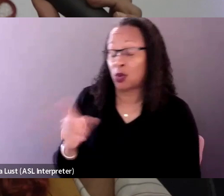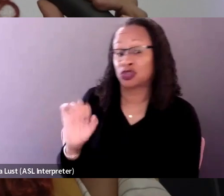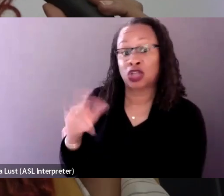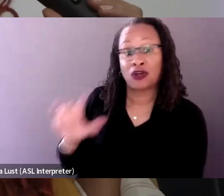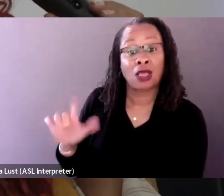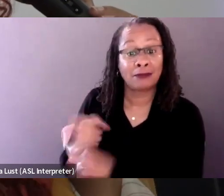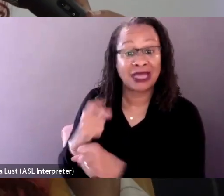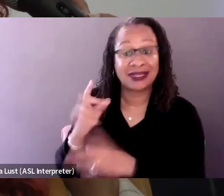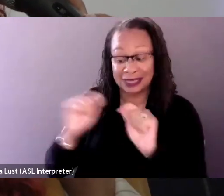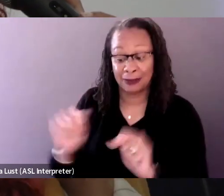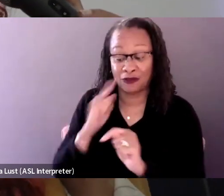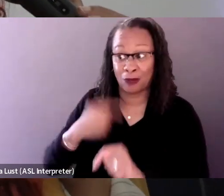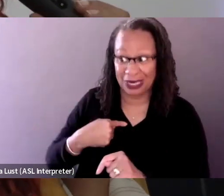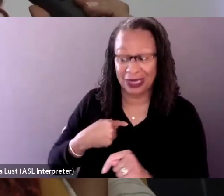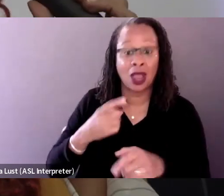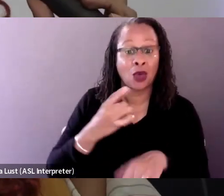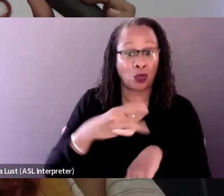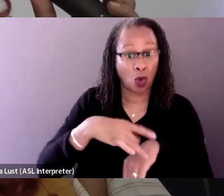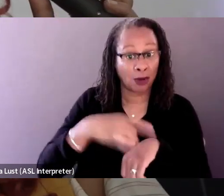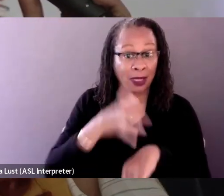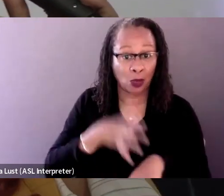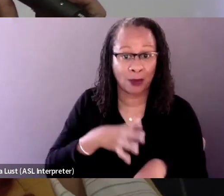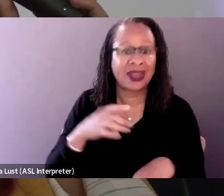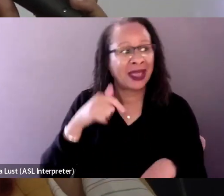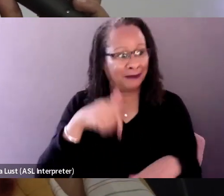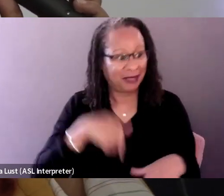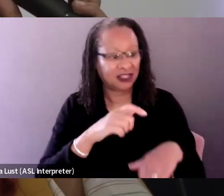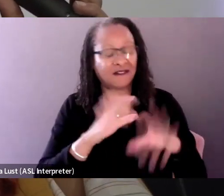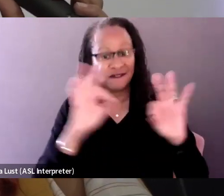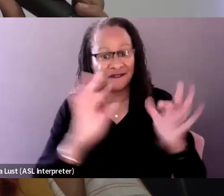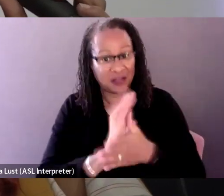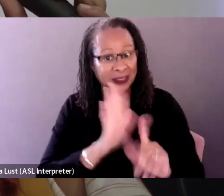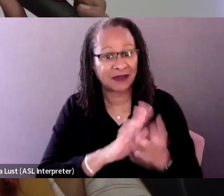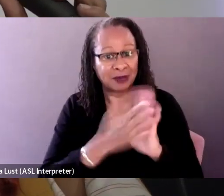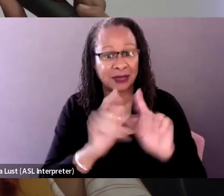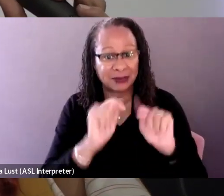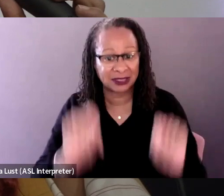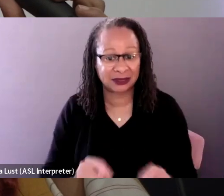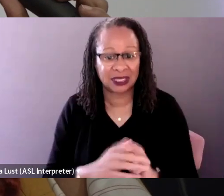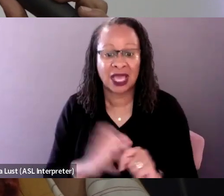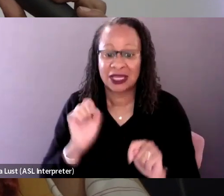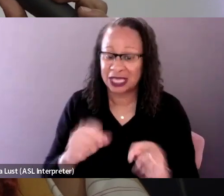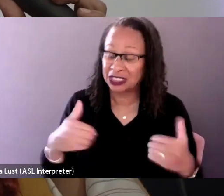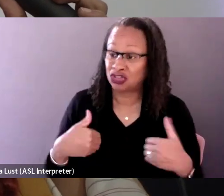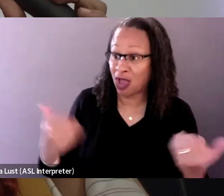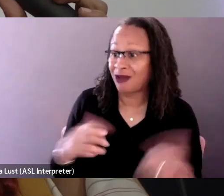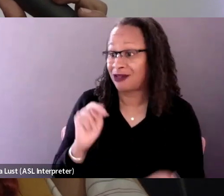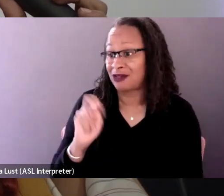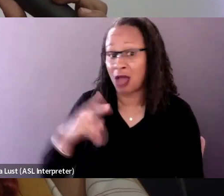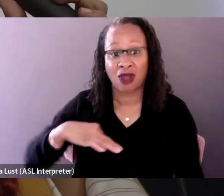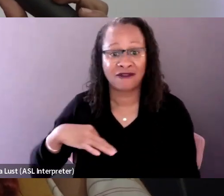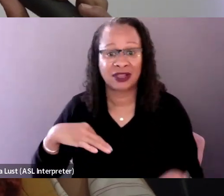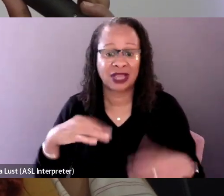template that, some of these things are templates, right? So yeah, I include us yelling at the nonprofit bros because it's funny and cinematic, but